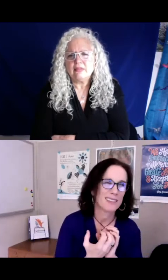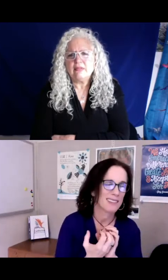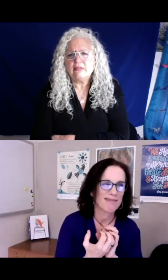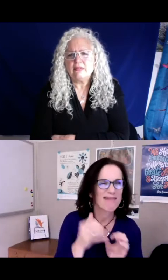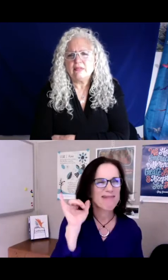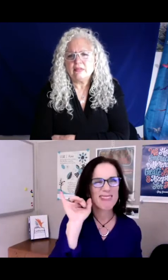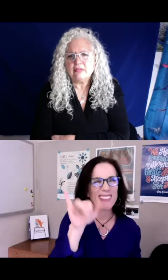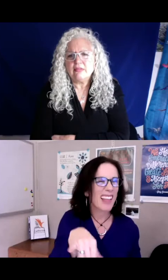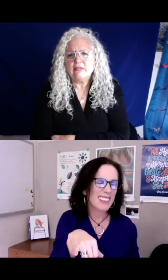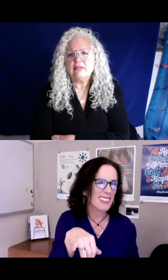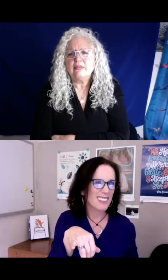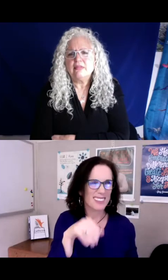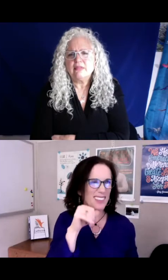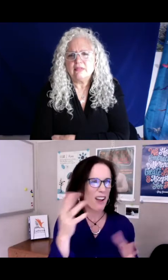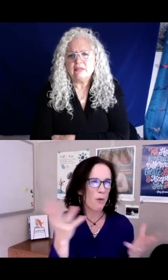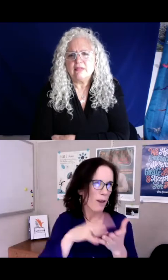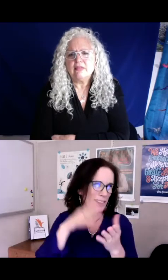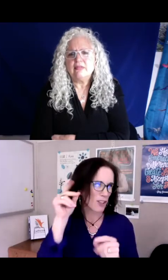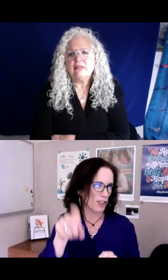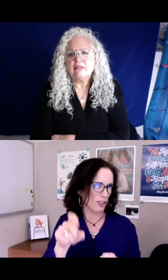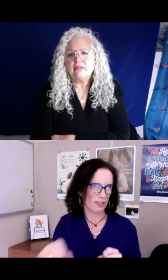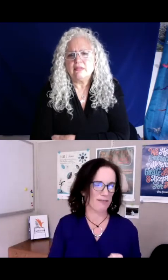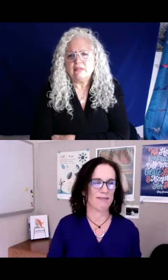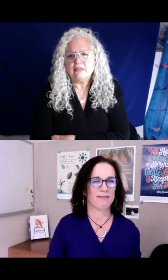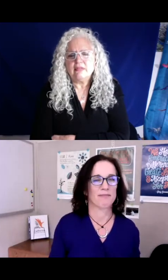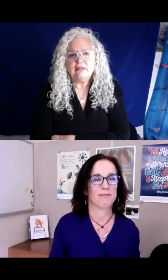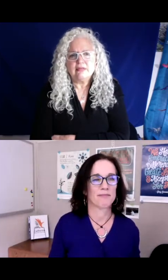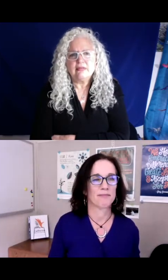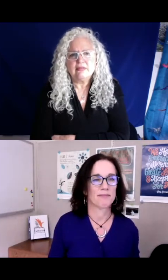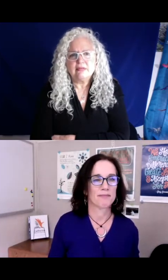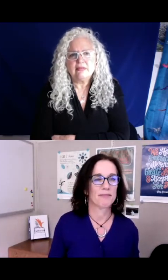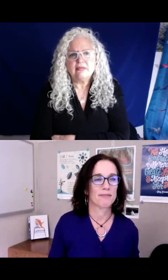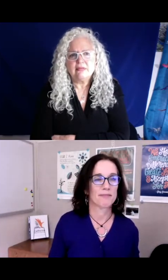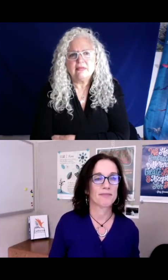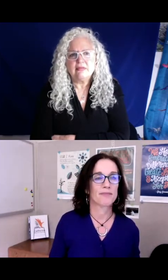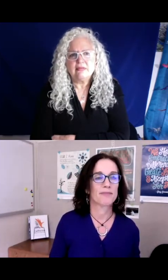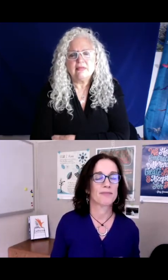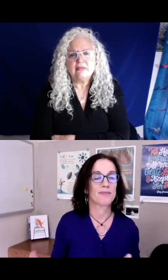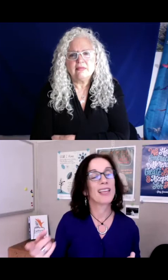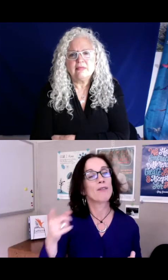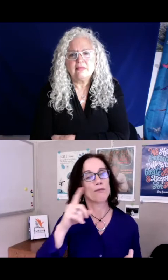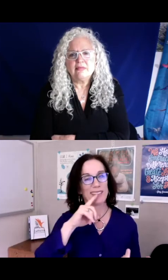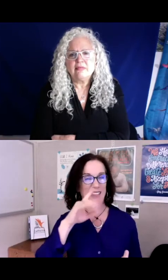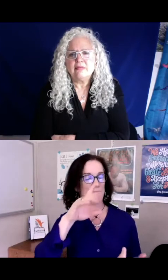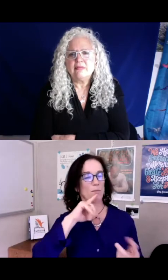for what they've missed during class. And that's not what students should be doing.